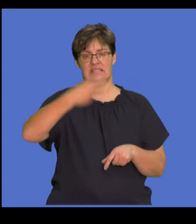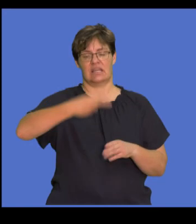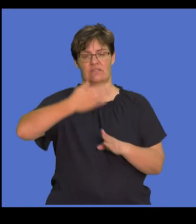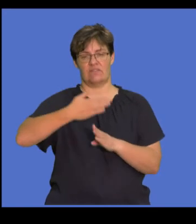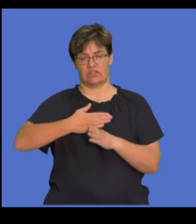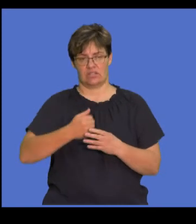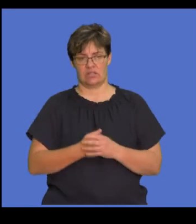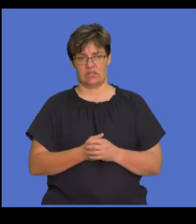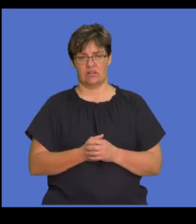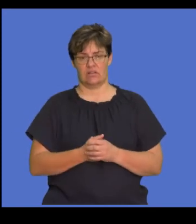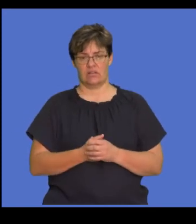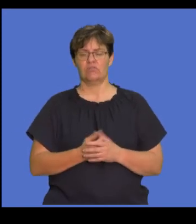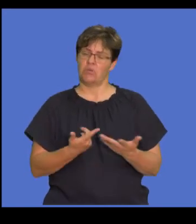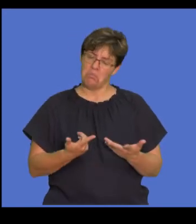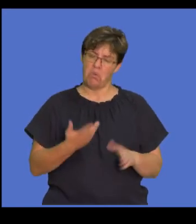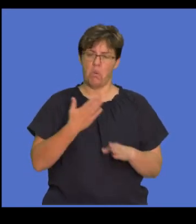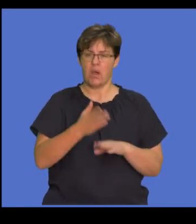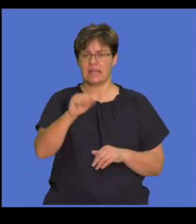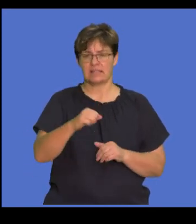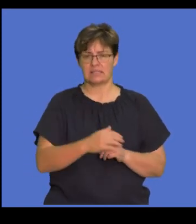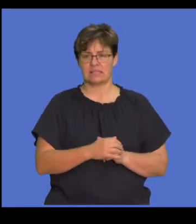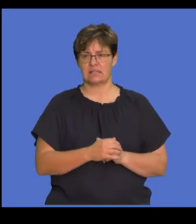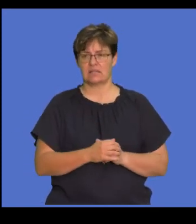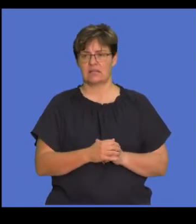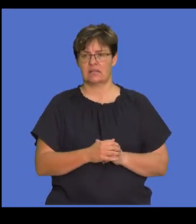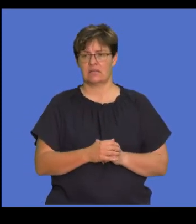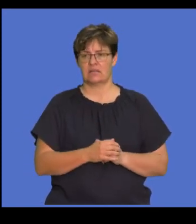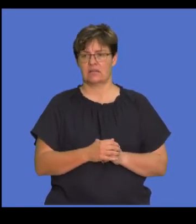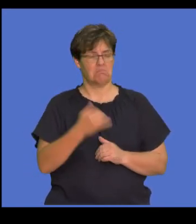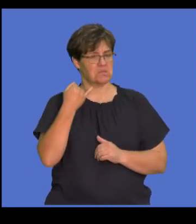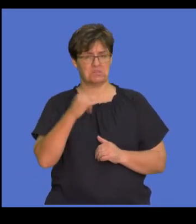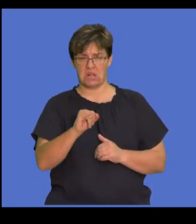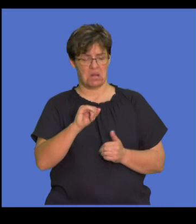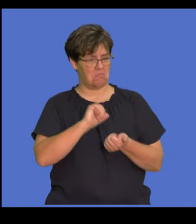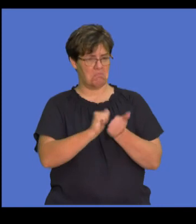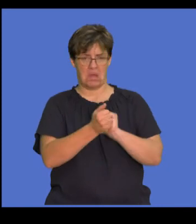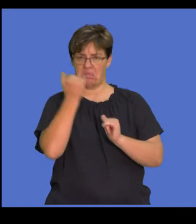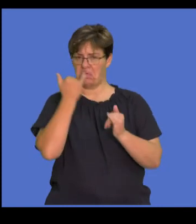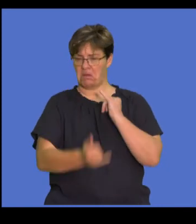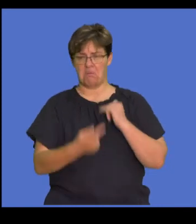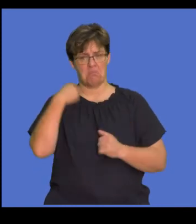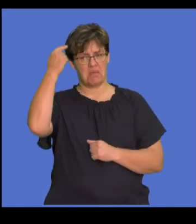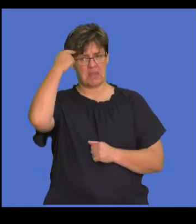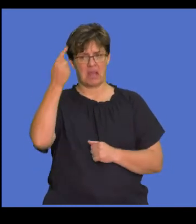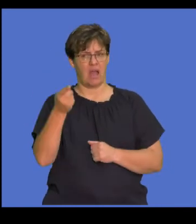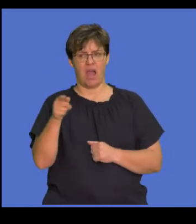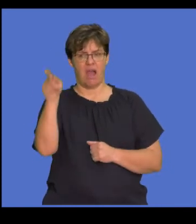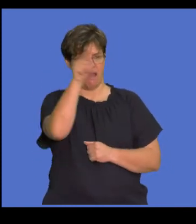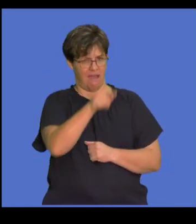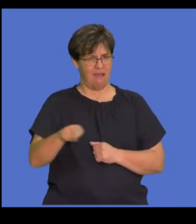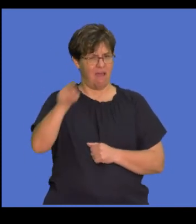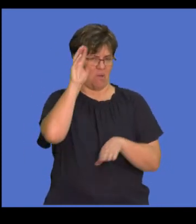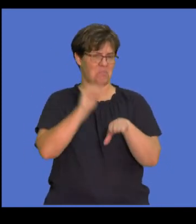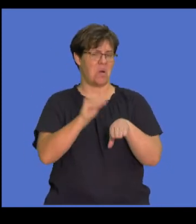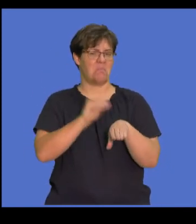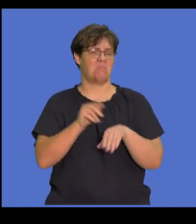but I need the second function of it. So it does kind of work. 3, oh, it's still math error. So I'm